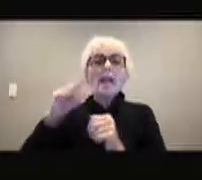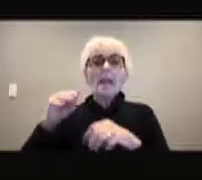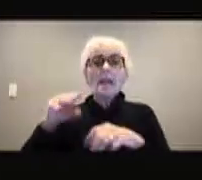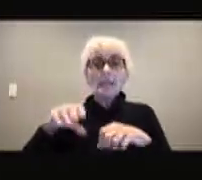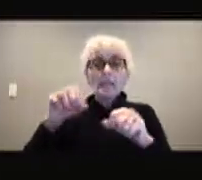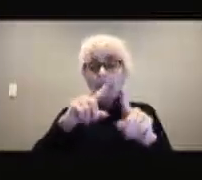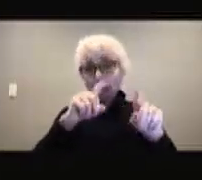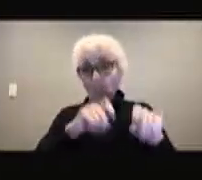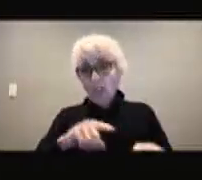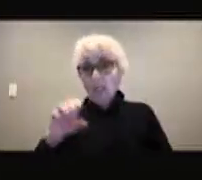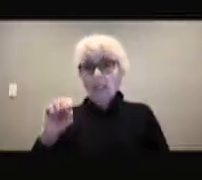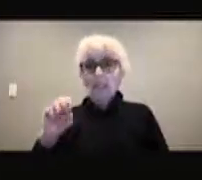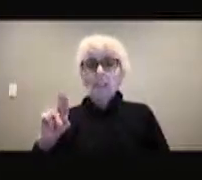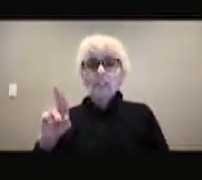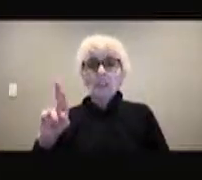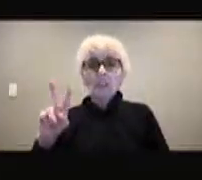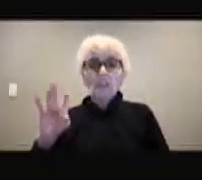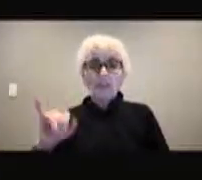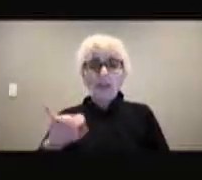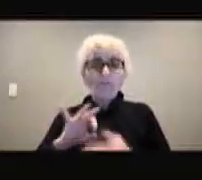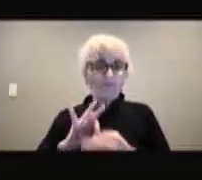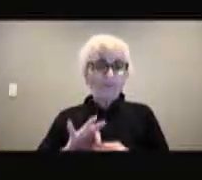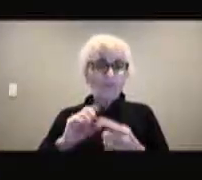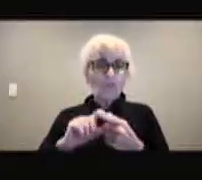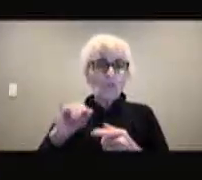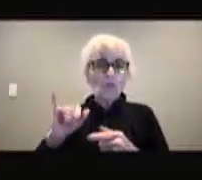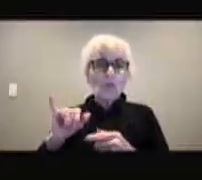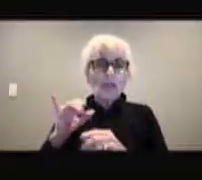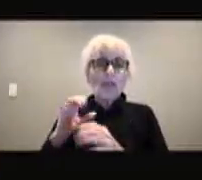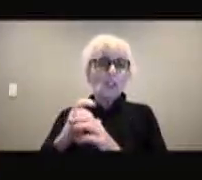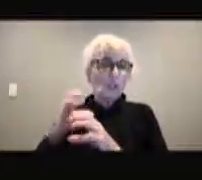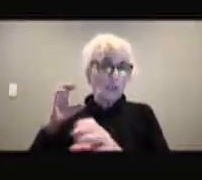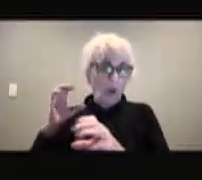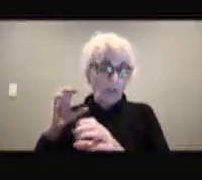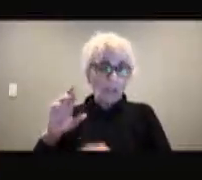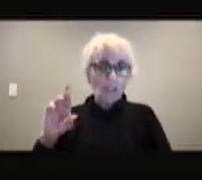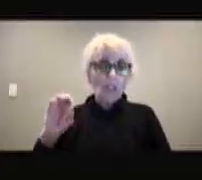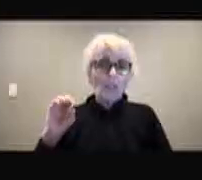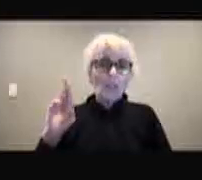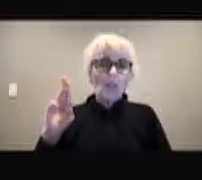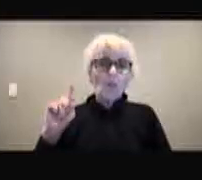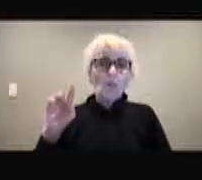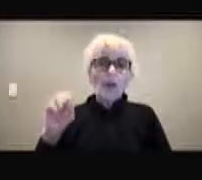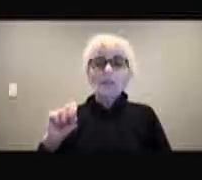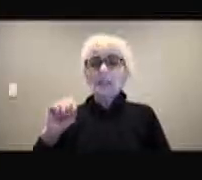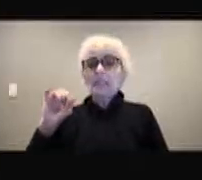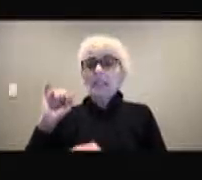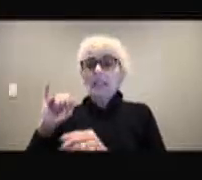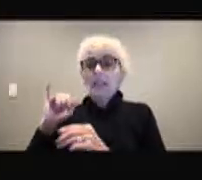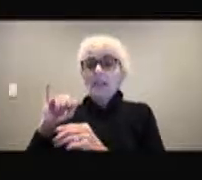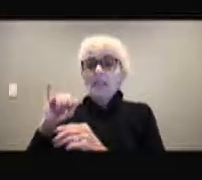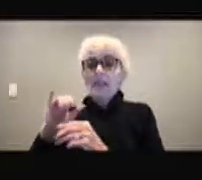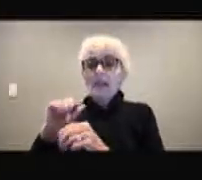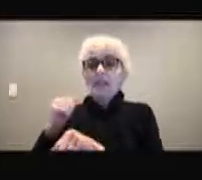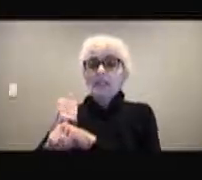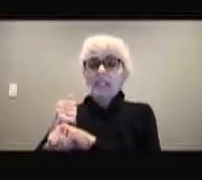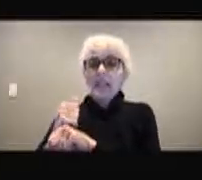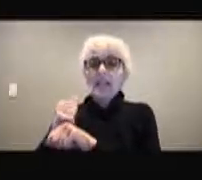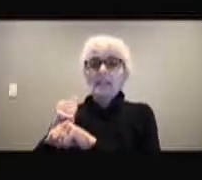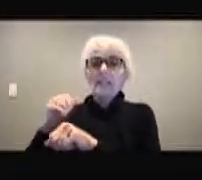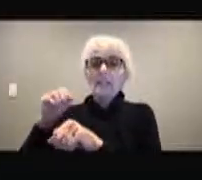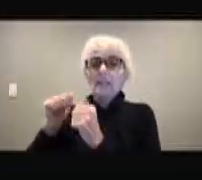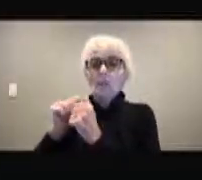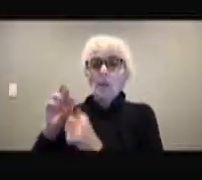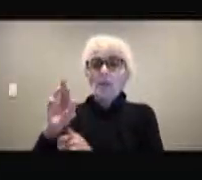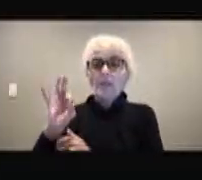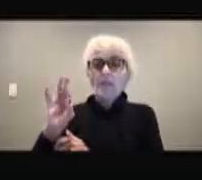regarding the proposed trucking routes. The site is located within the Frick Park Historic District. The Department of City Planning